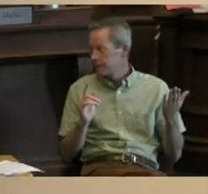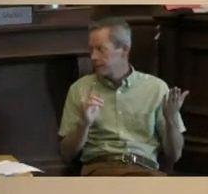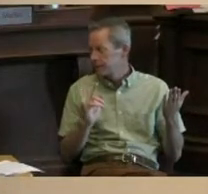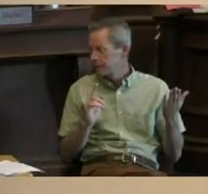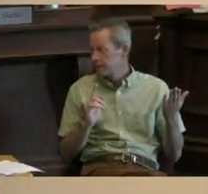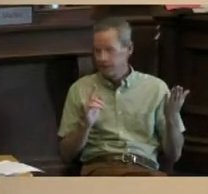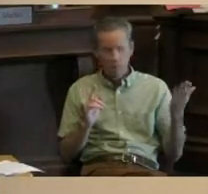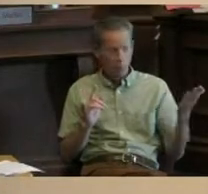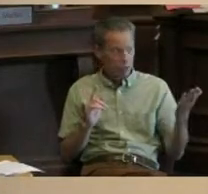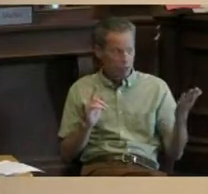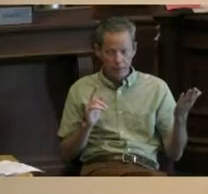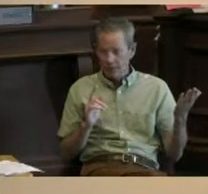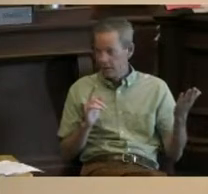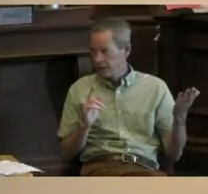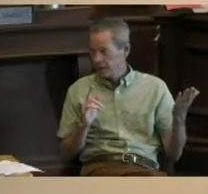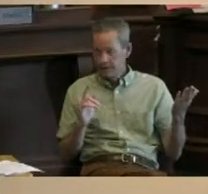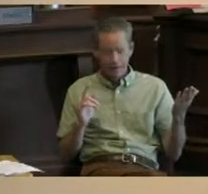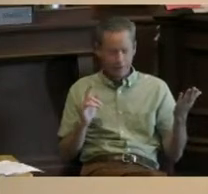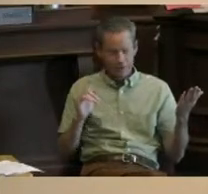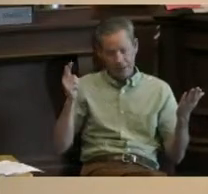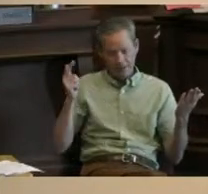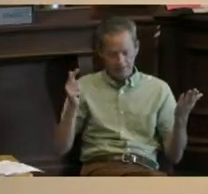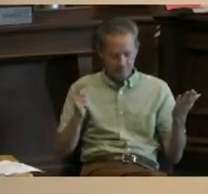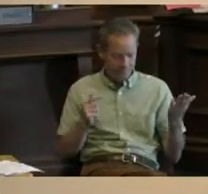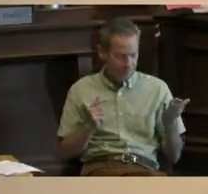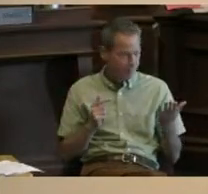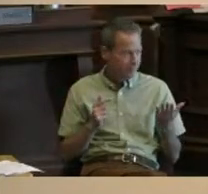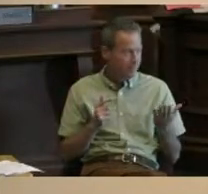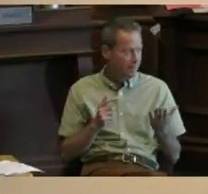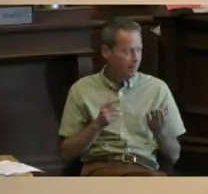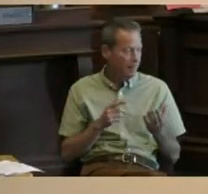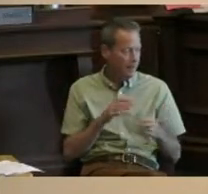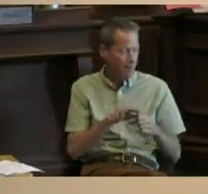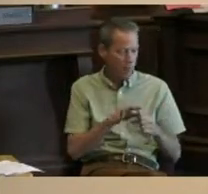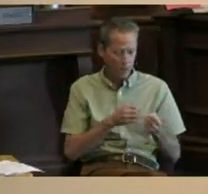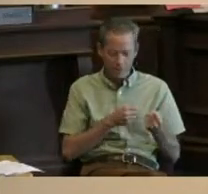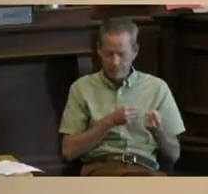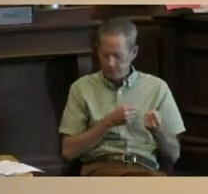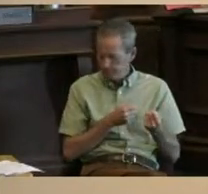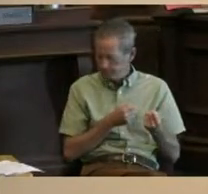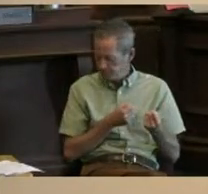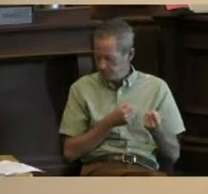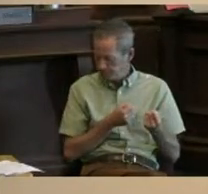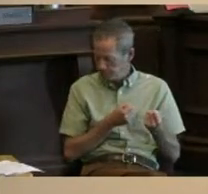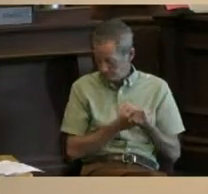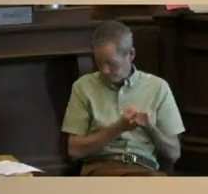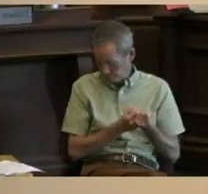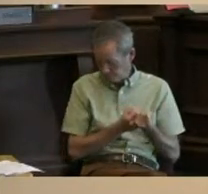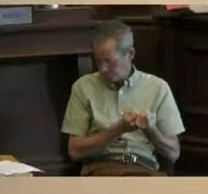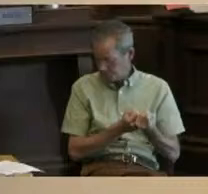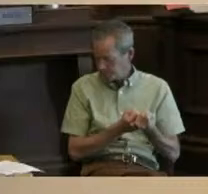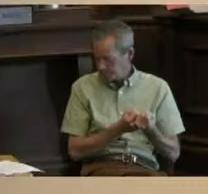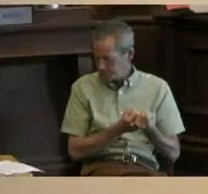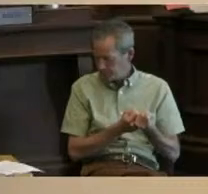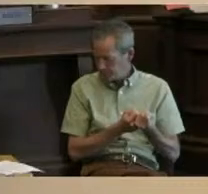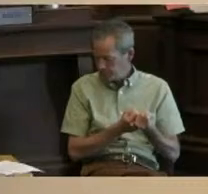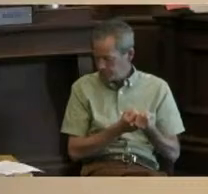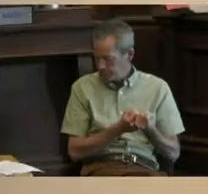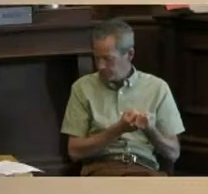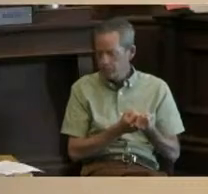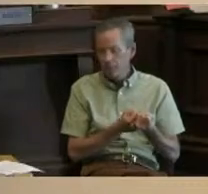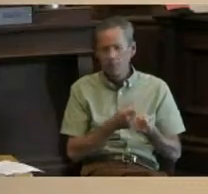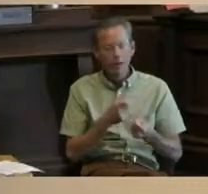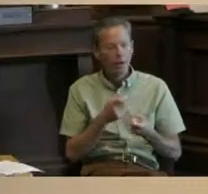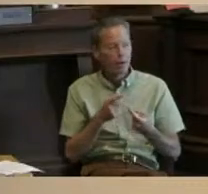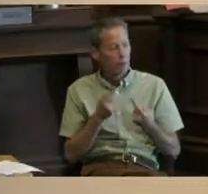We need a second. Second. We got a motion and a second, and now we vote. All in favor of introductory number 351, please say aye.